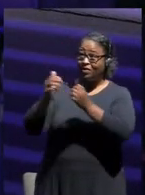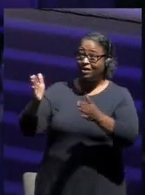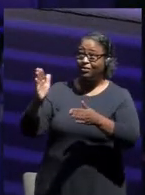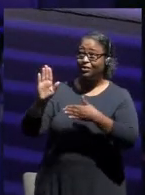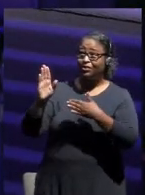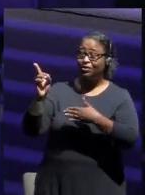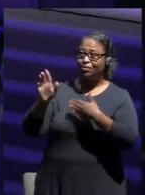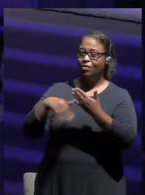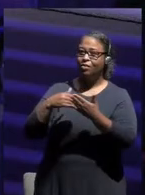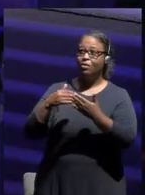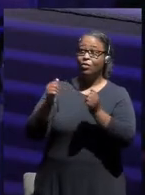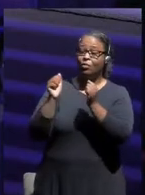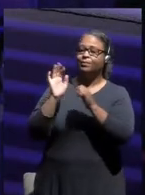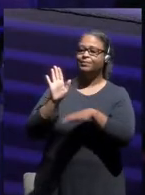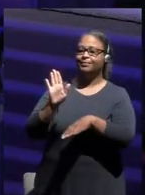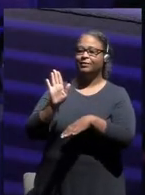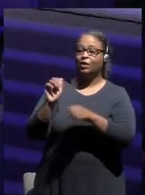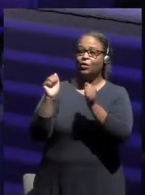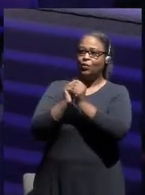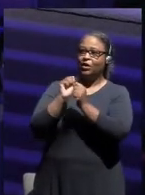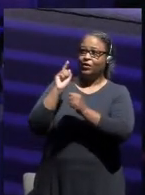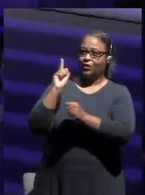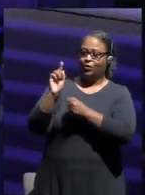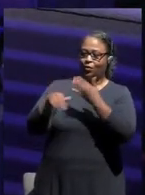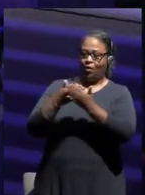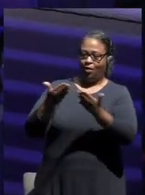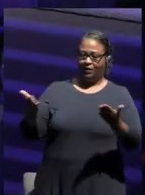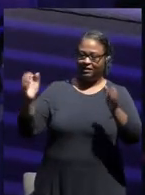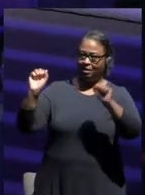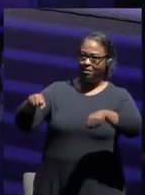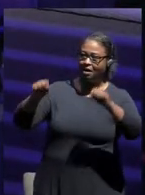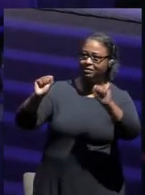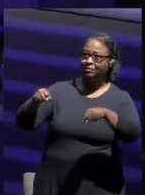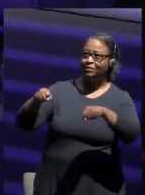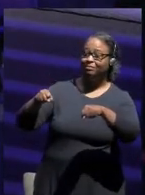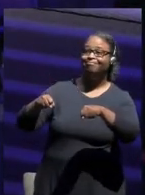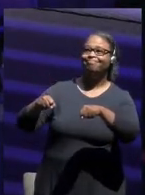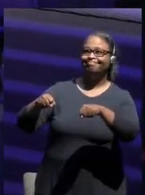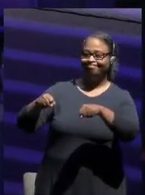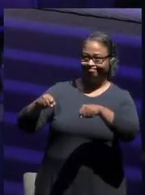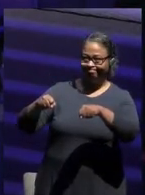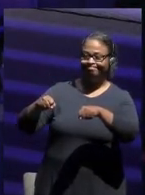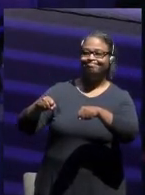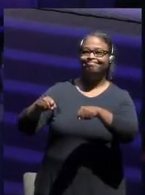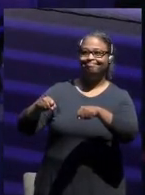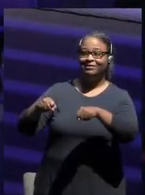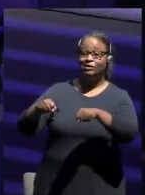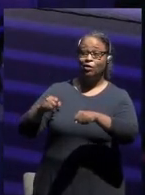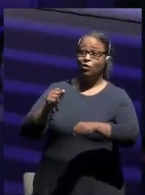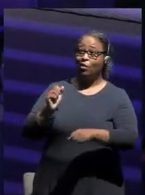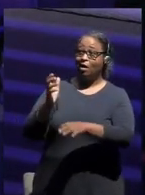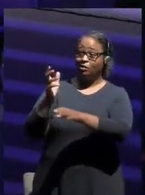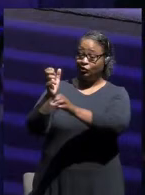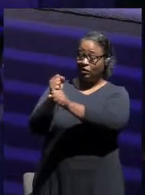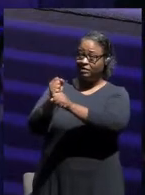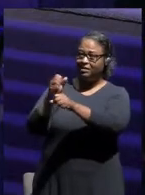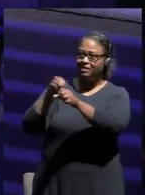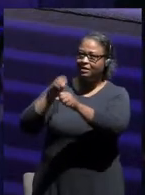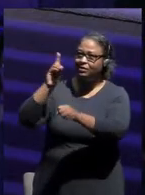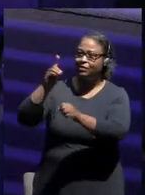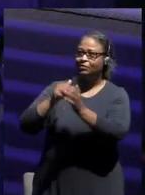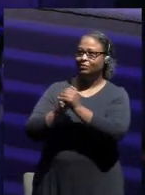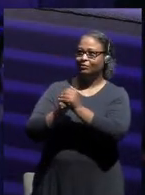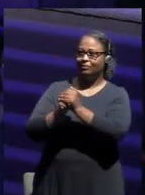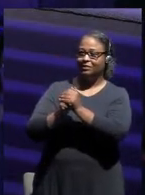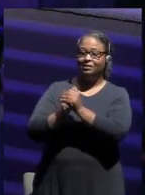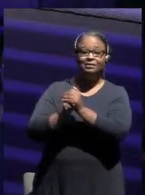do anything. But through you, Lord, we can. We can. So we put ourselves in you. In Jesus'